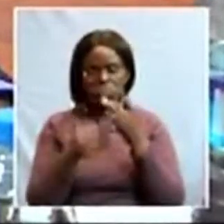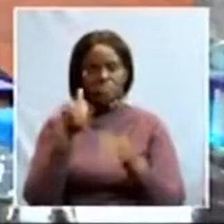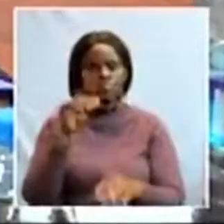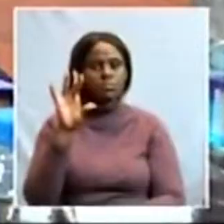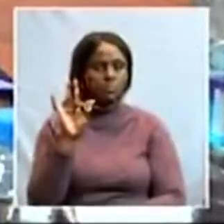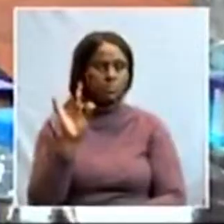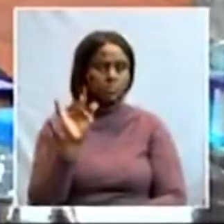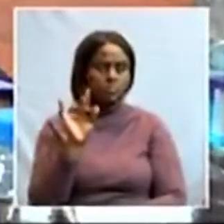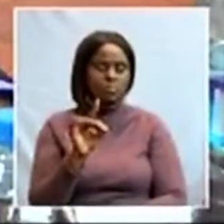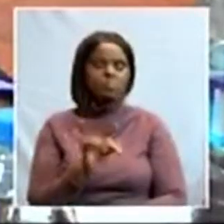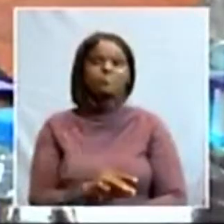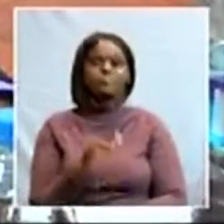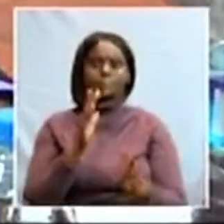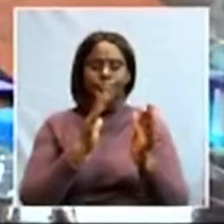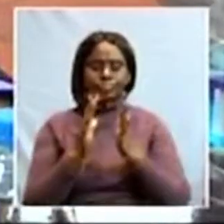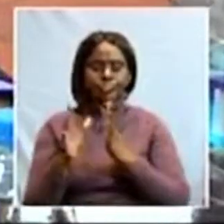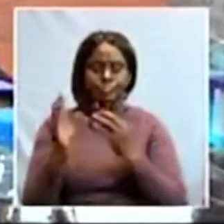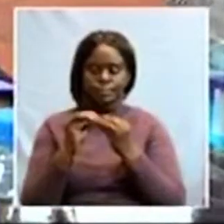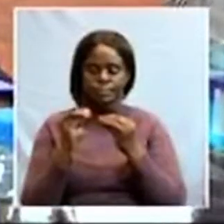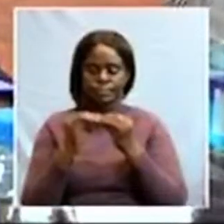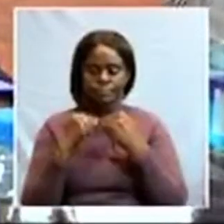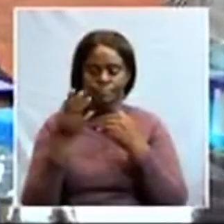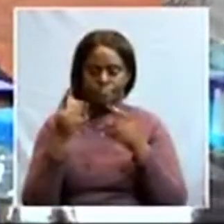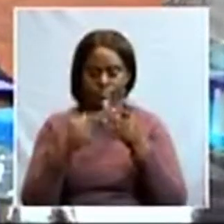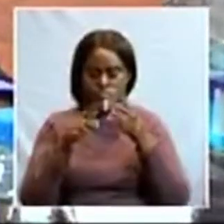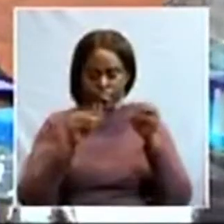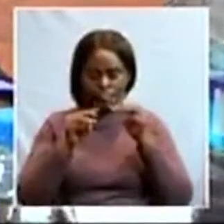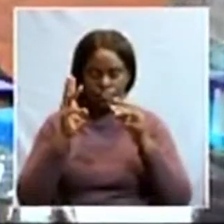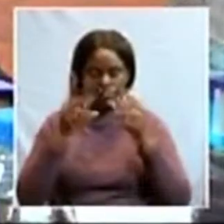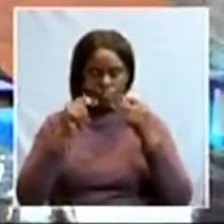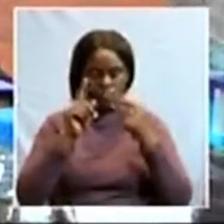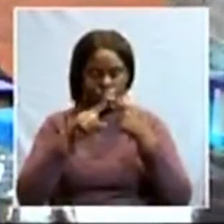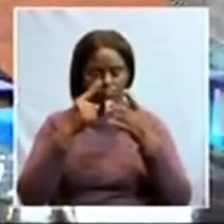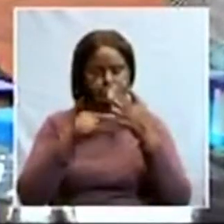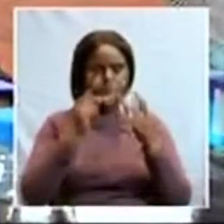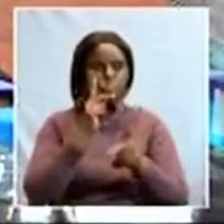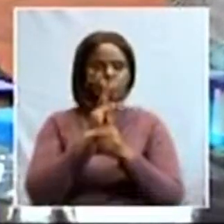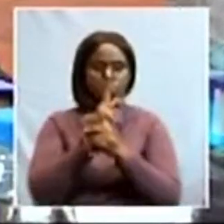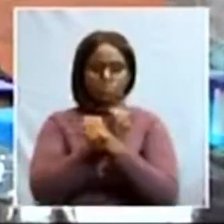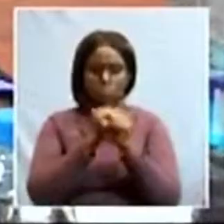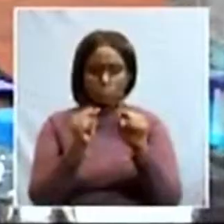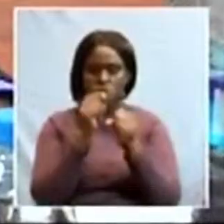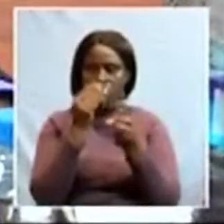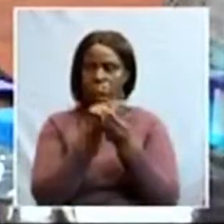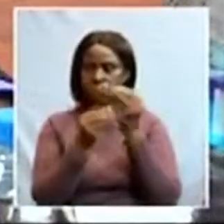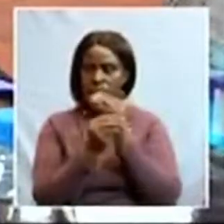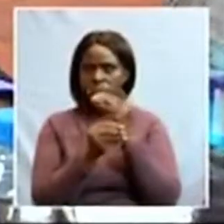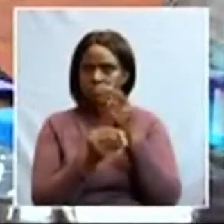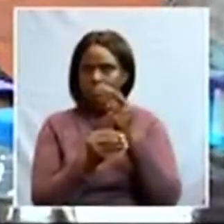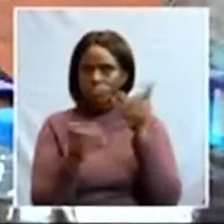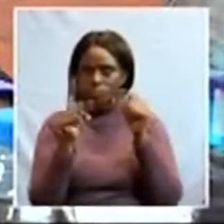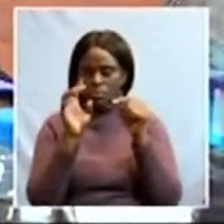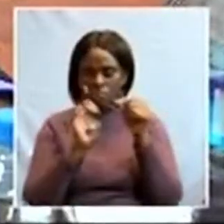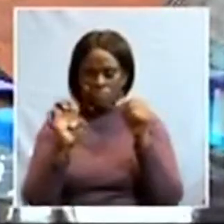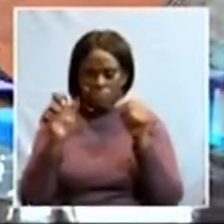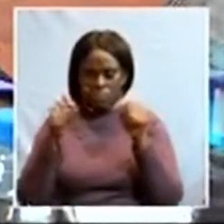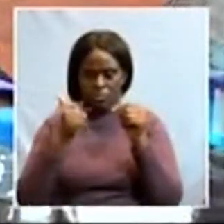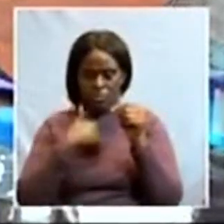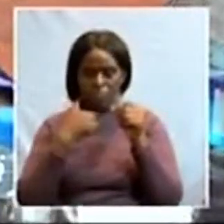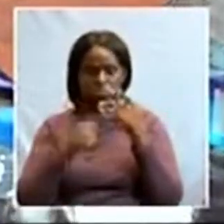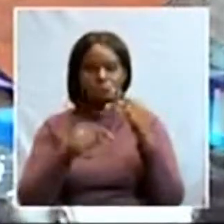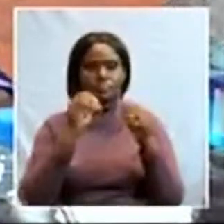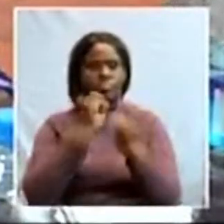18. Remedial measure: management shall endeavor to settle staff obligations whenever there